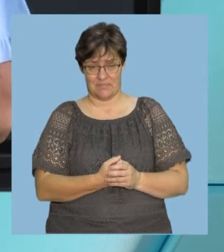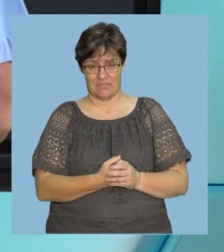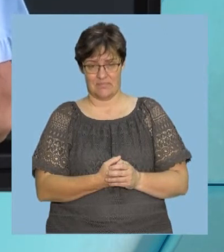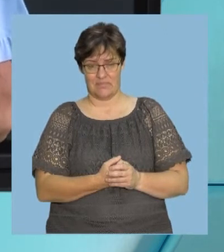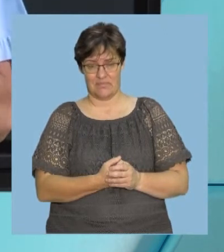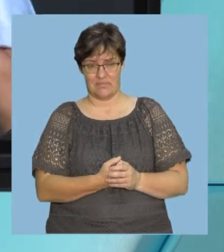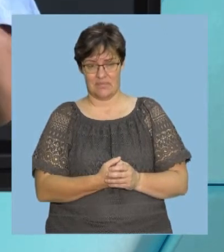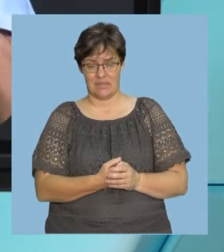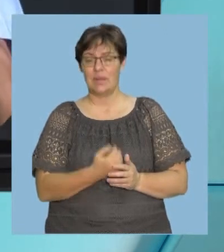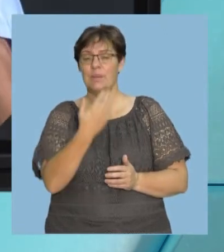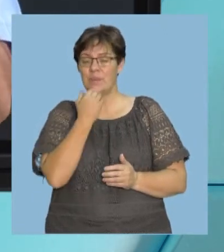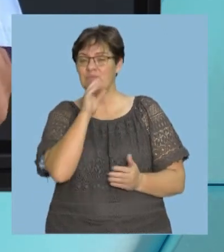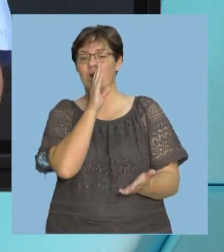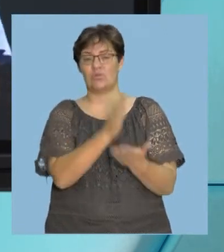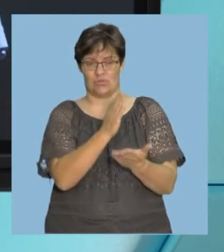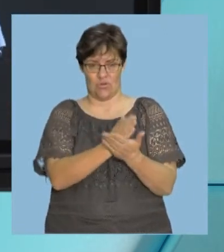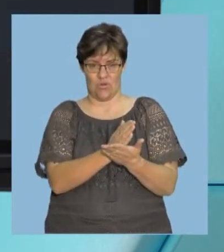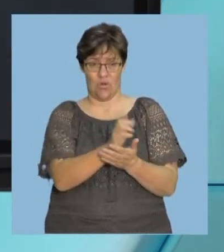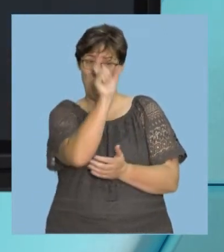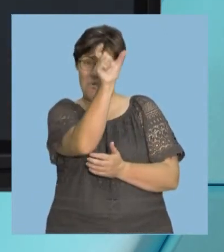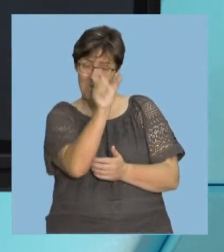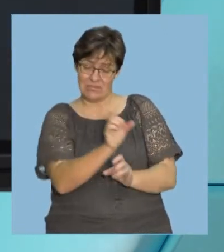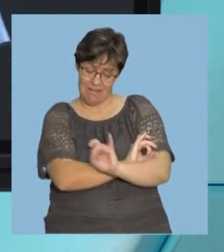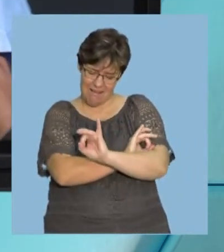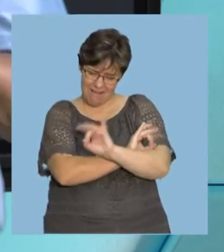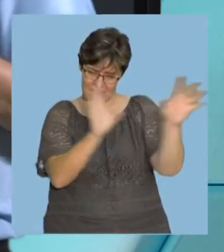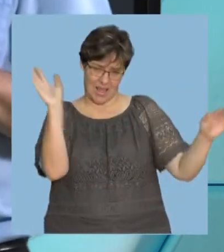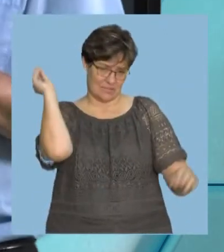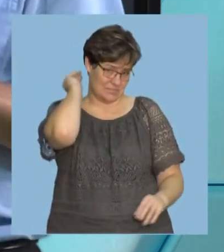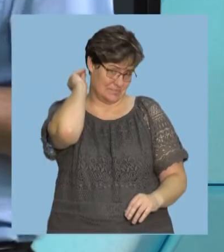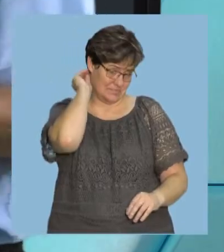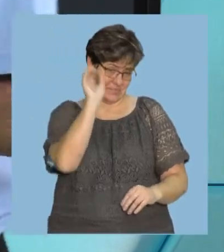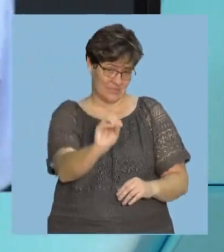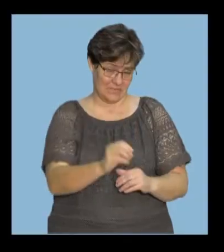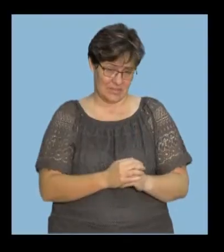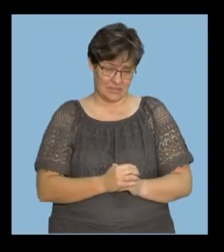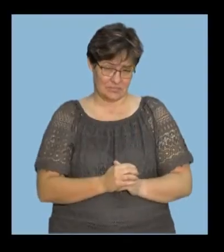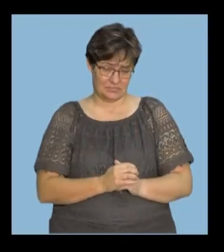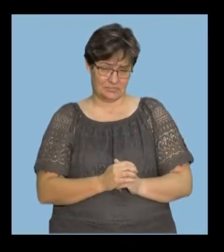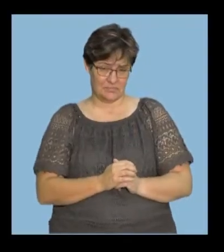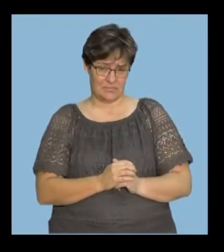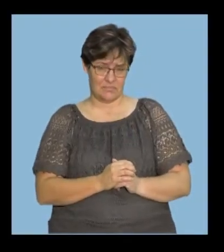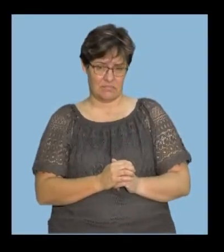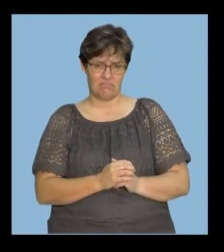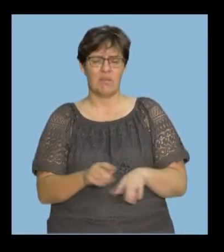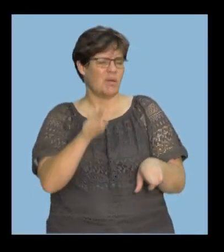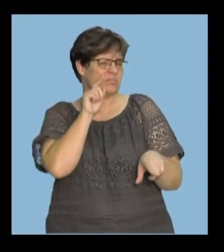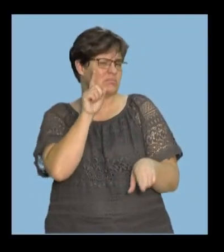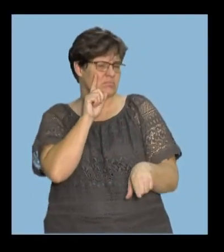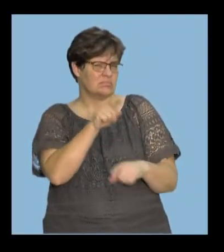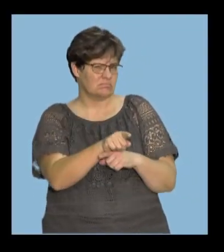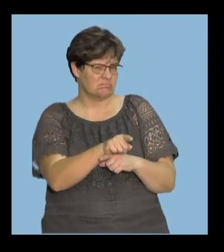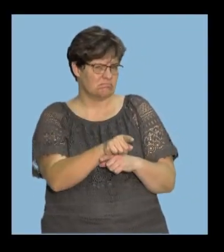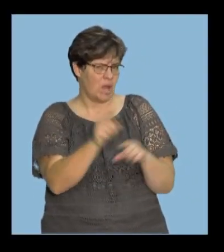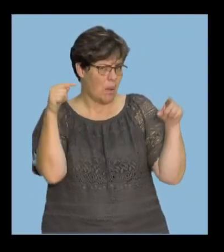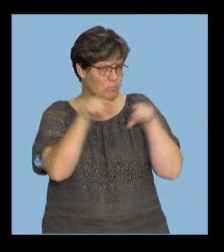time. So please make sure you've got this very clear in your head. Now, we often need to test